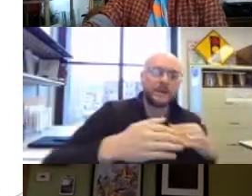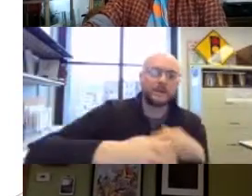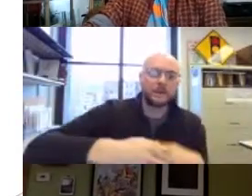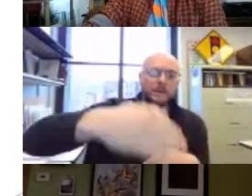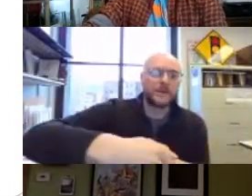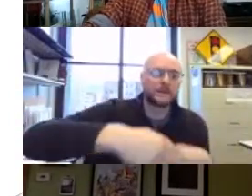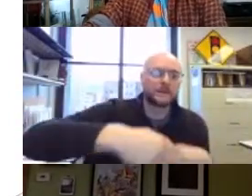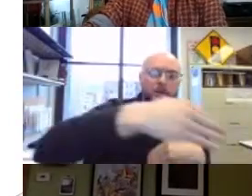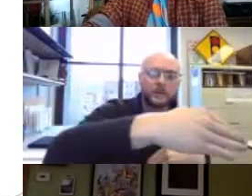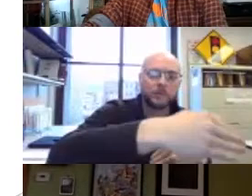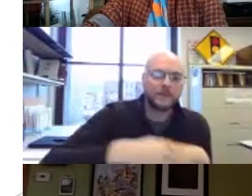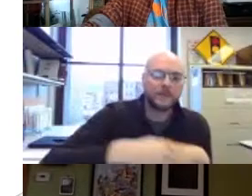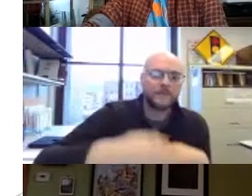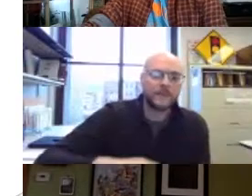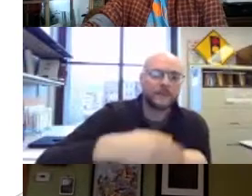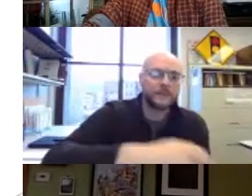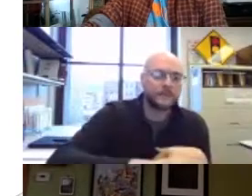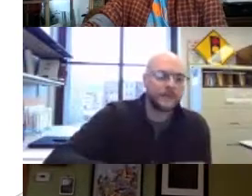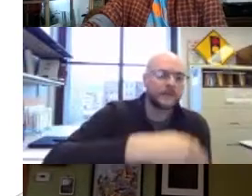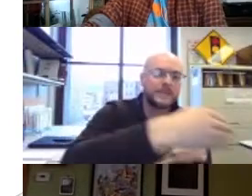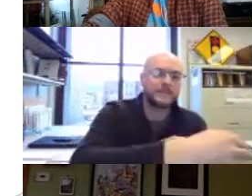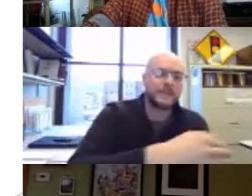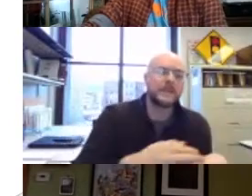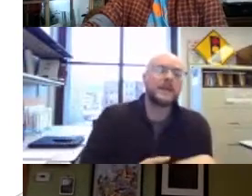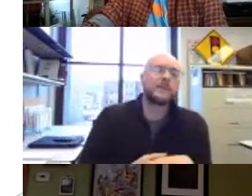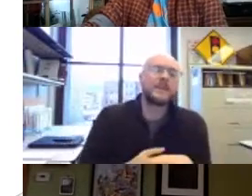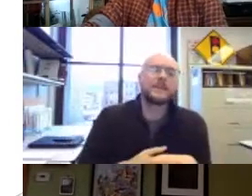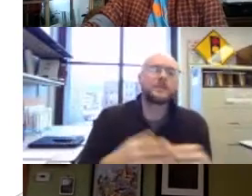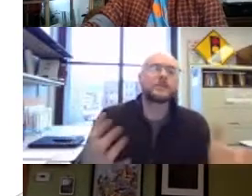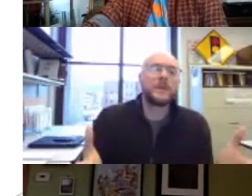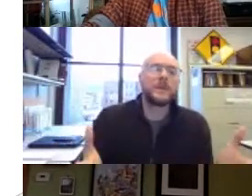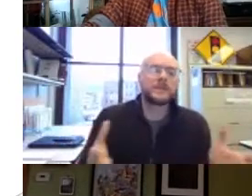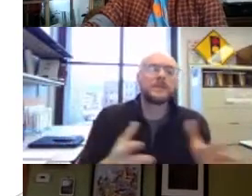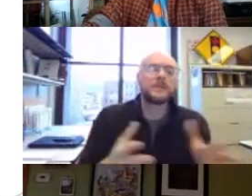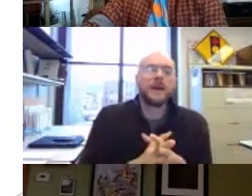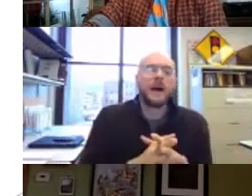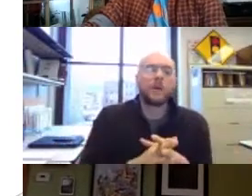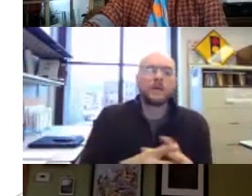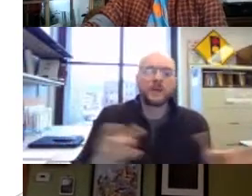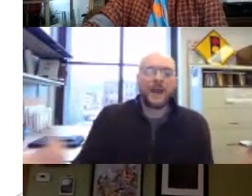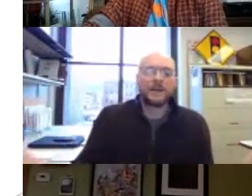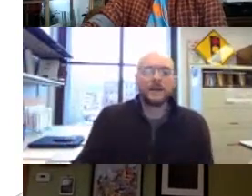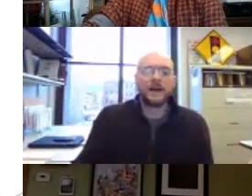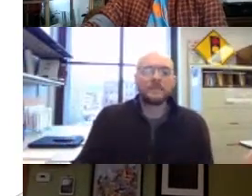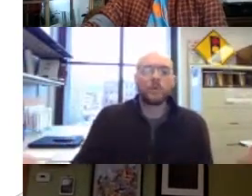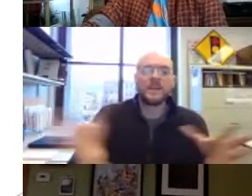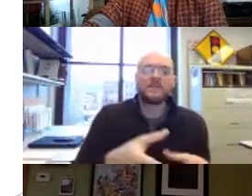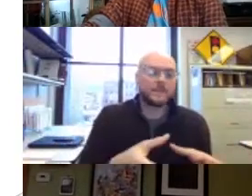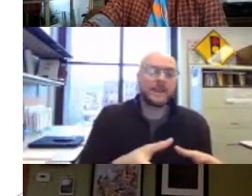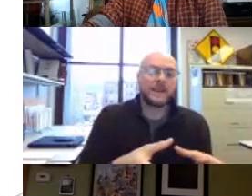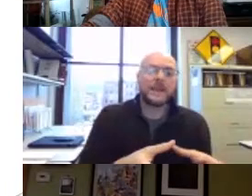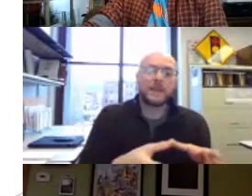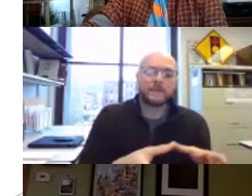street, we get a little bit wider, 30 feet, 32 feet, 36 feet. And with that additional space, we're able to add